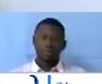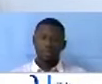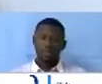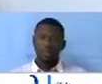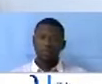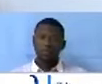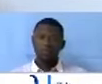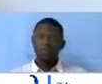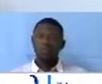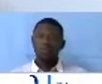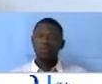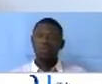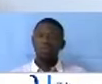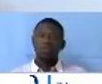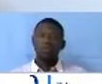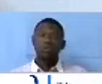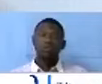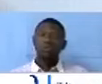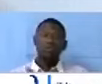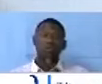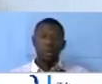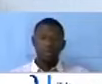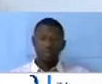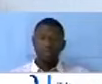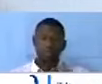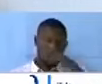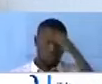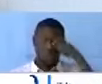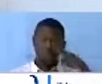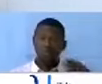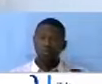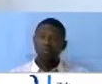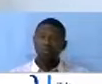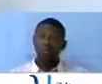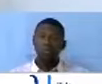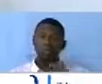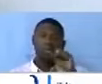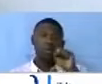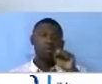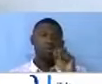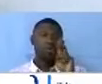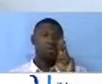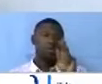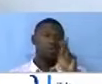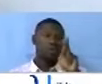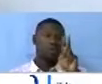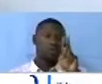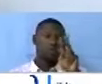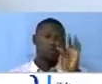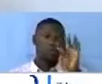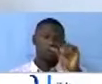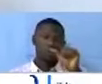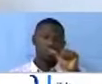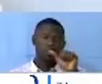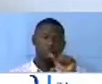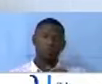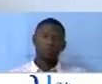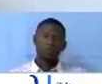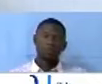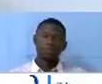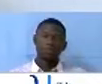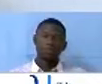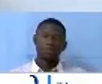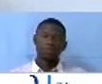I'm not saying I have never worked with Sokoto Jame. I said I would not work with Sokoto Jame on a particular case, only me and